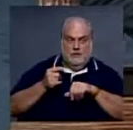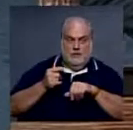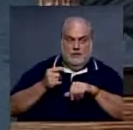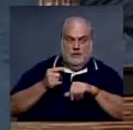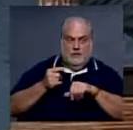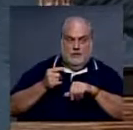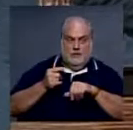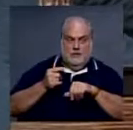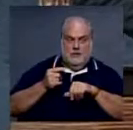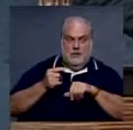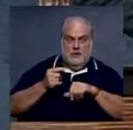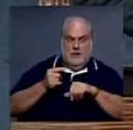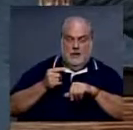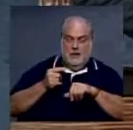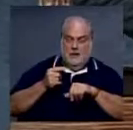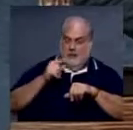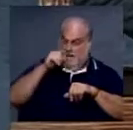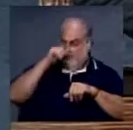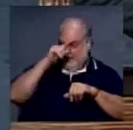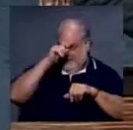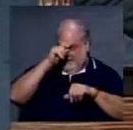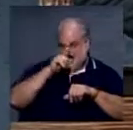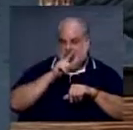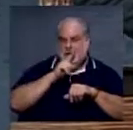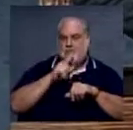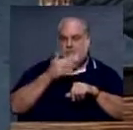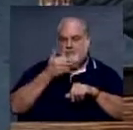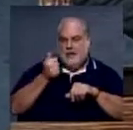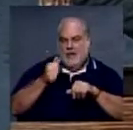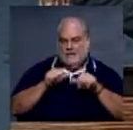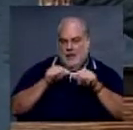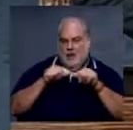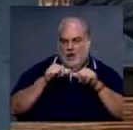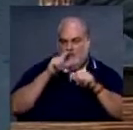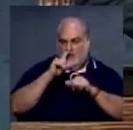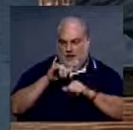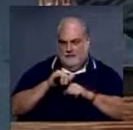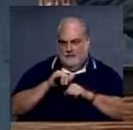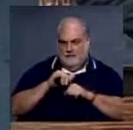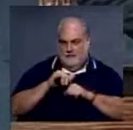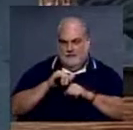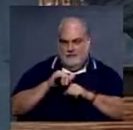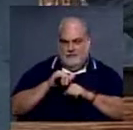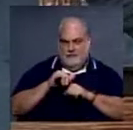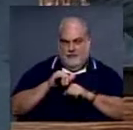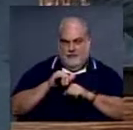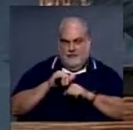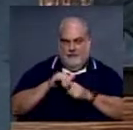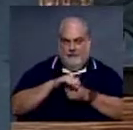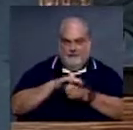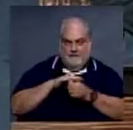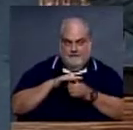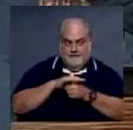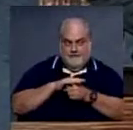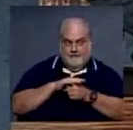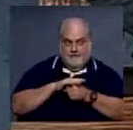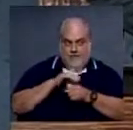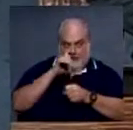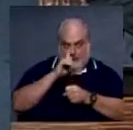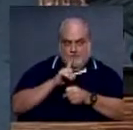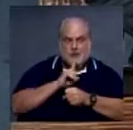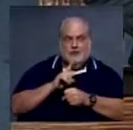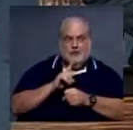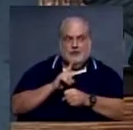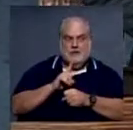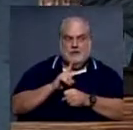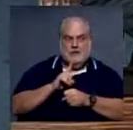The only question is this the best area for that? And location-wise, absolutely.